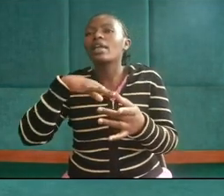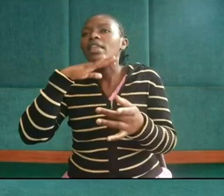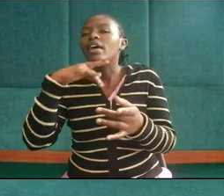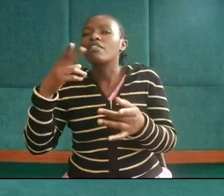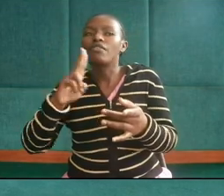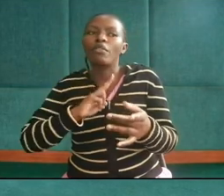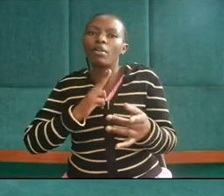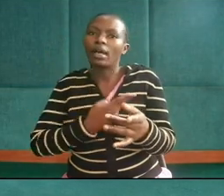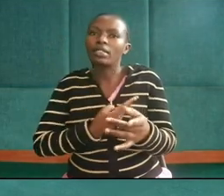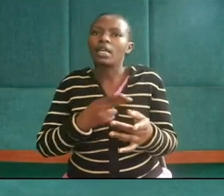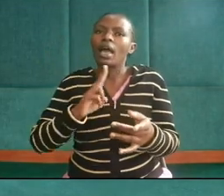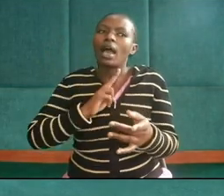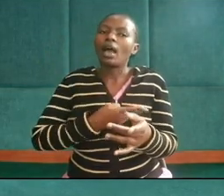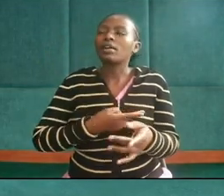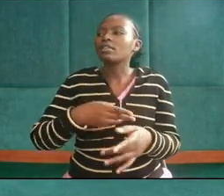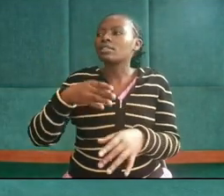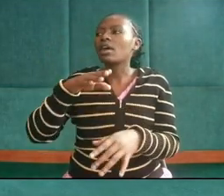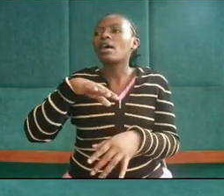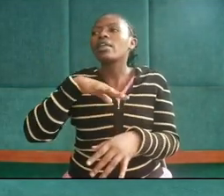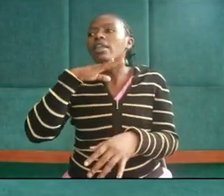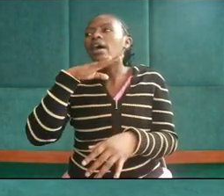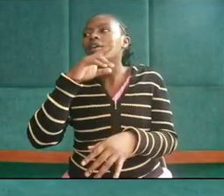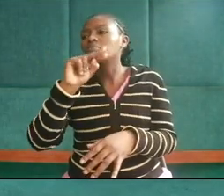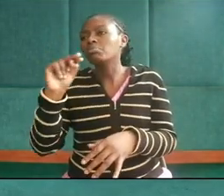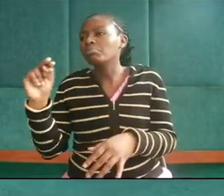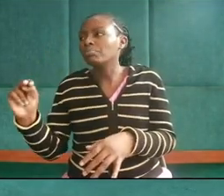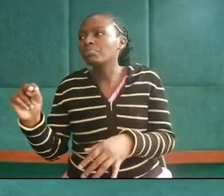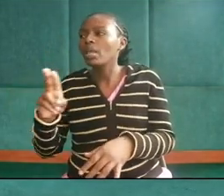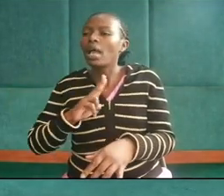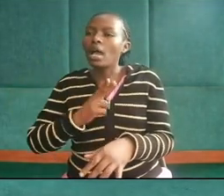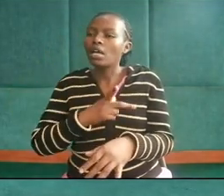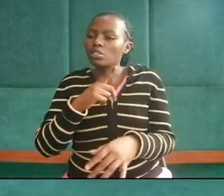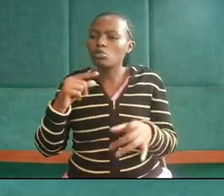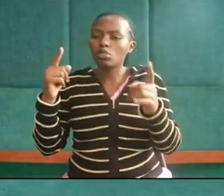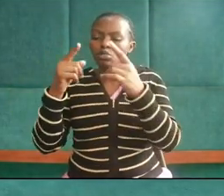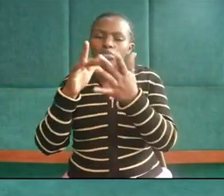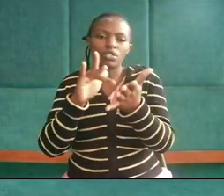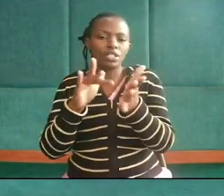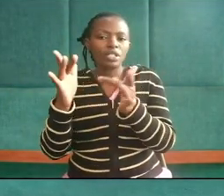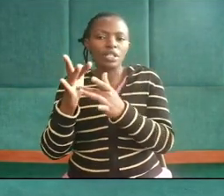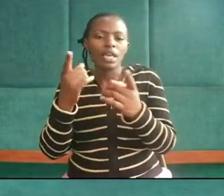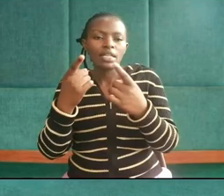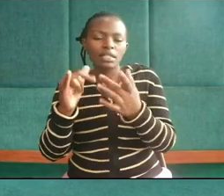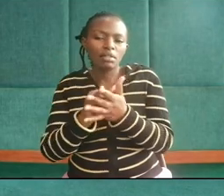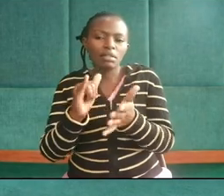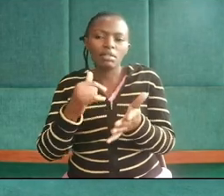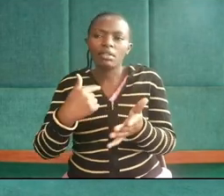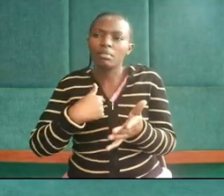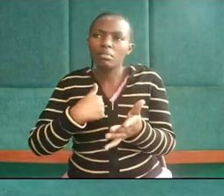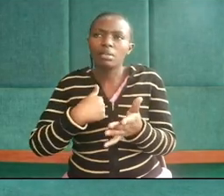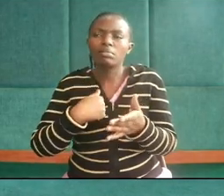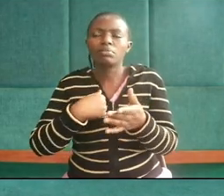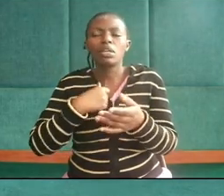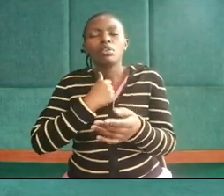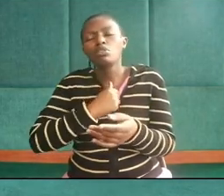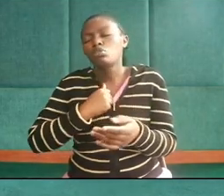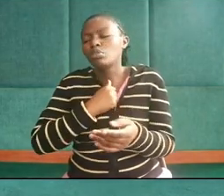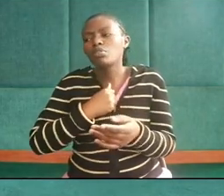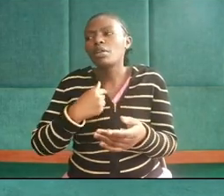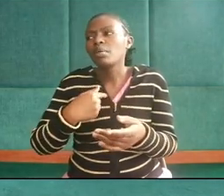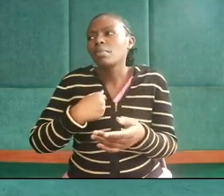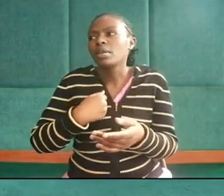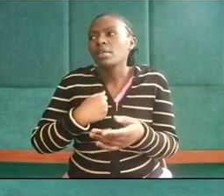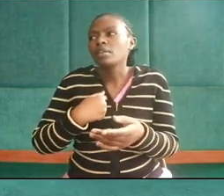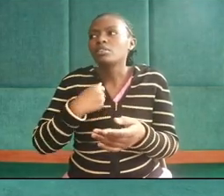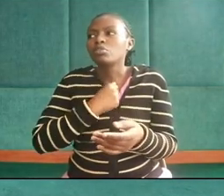don't have to die. We just need to go to Jesus and say, Jesus, I'm sorry. I've done something wrong. Please,